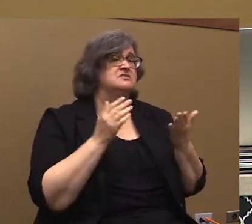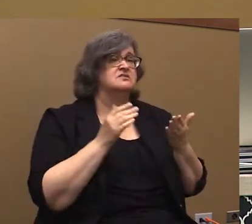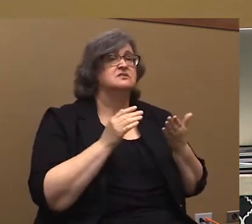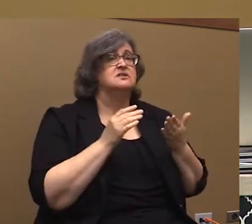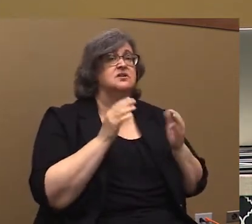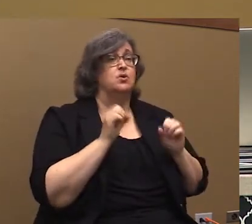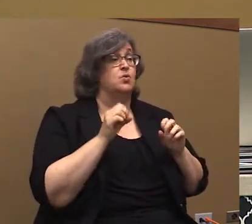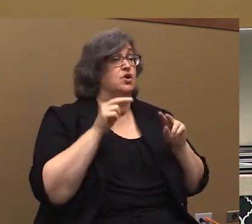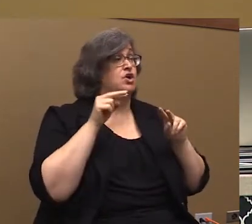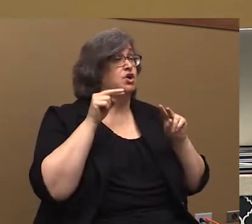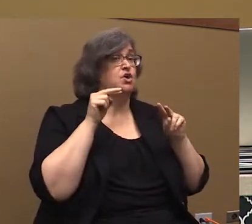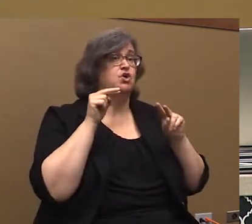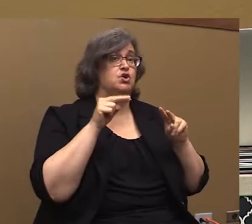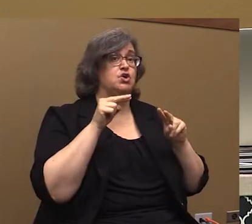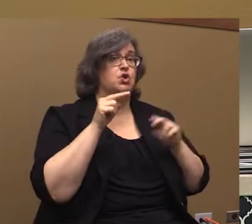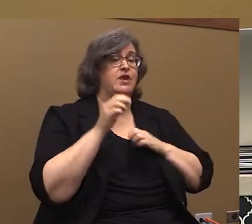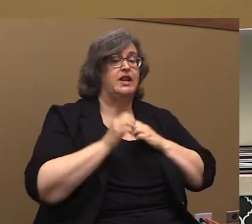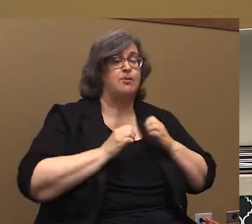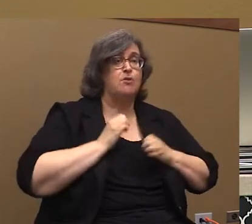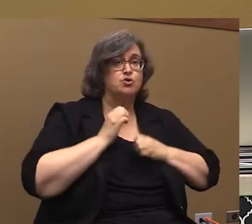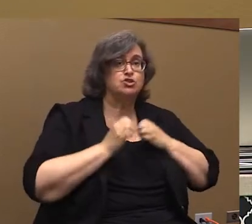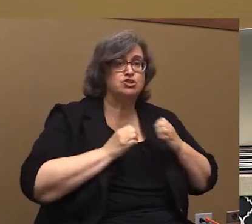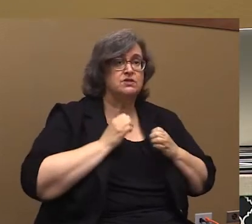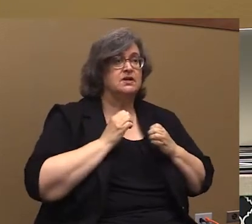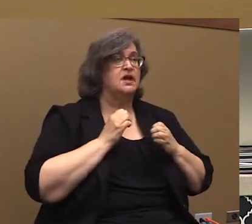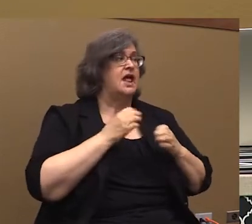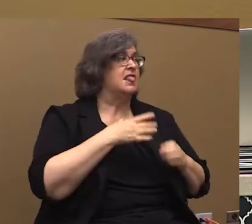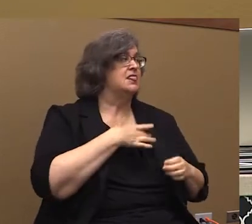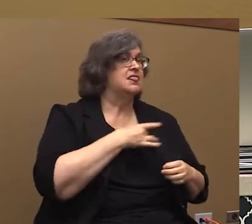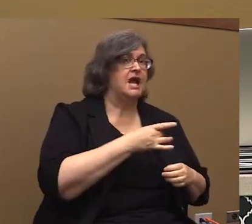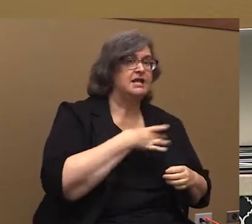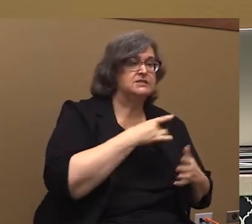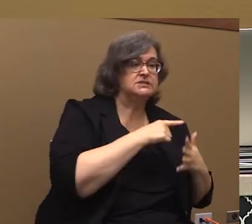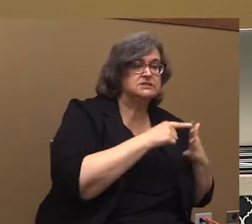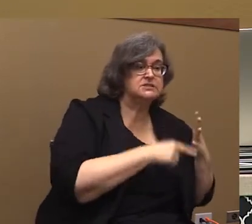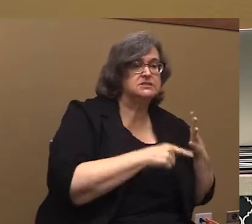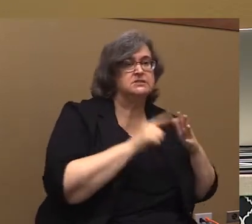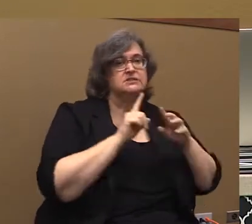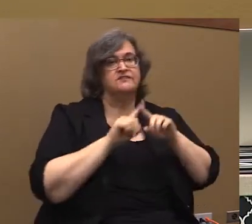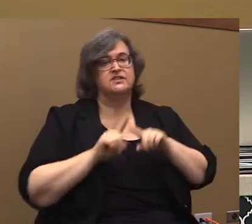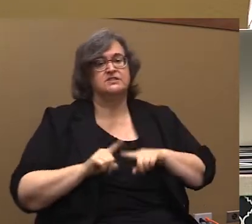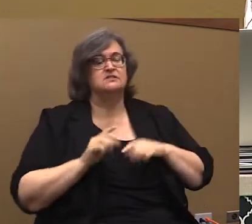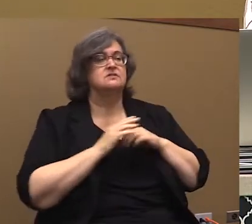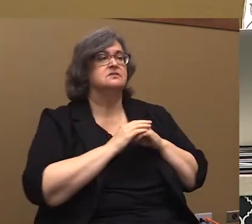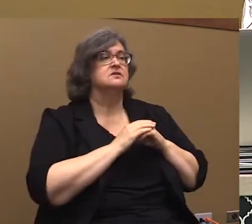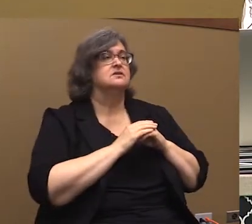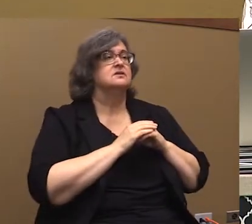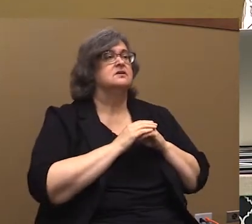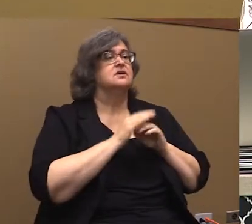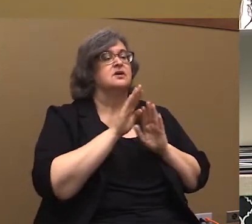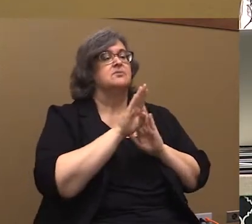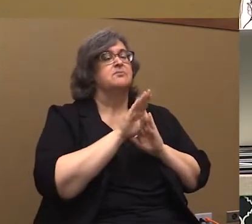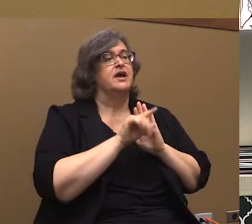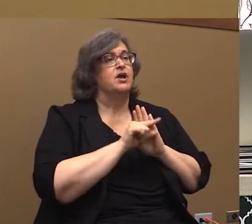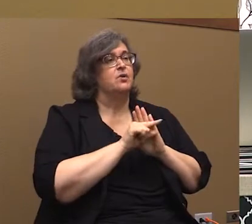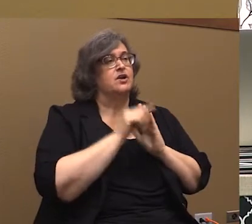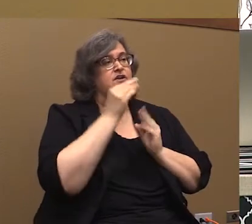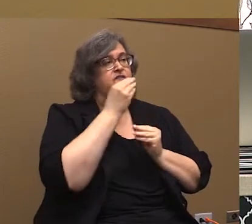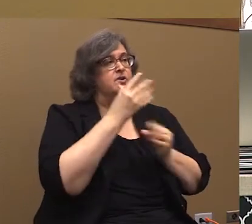talking about books or stories at any grade level, all through the grades, to be looking at